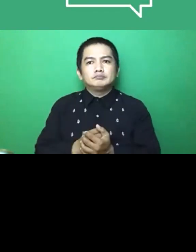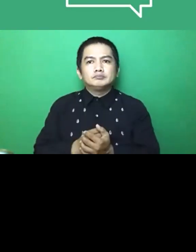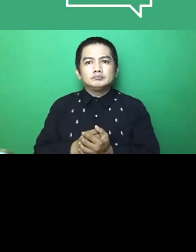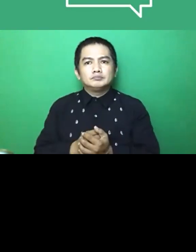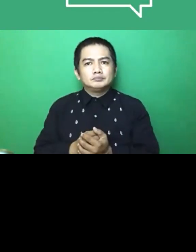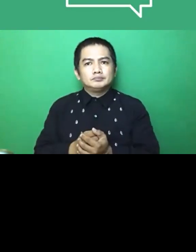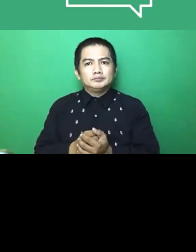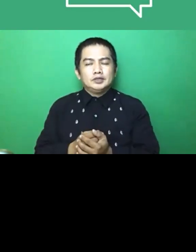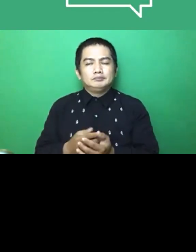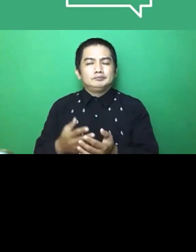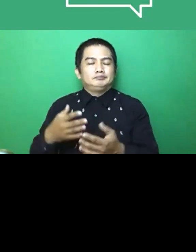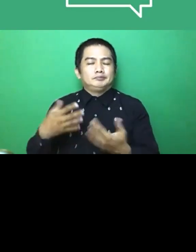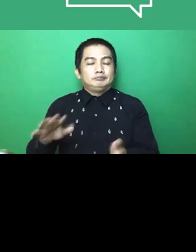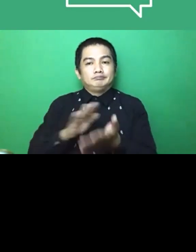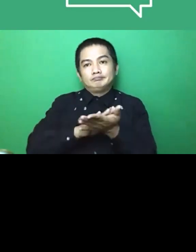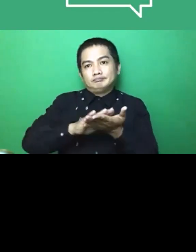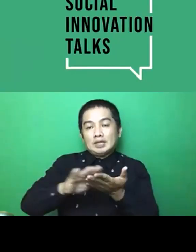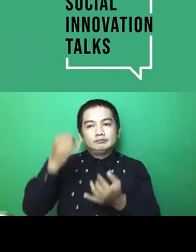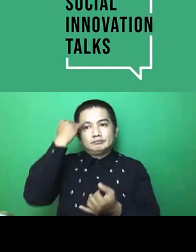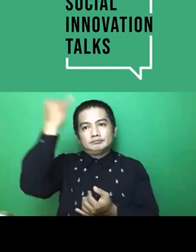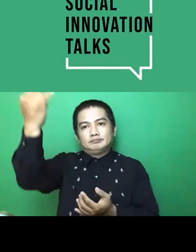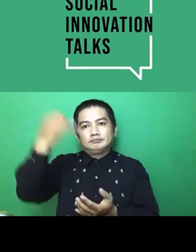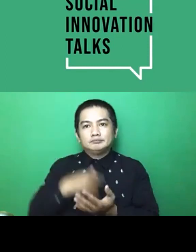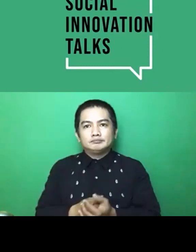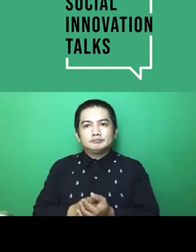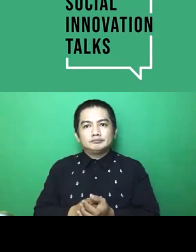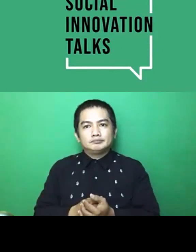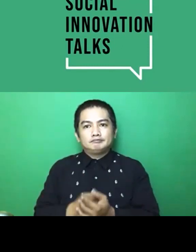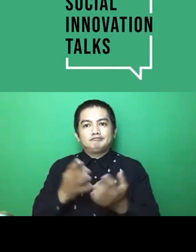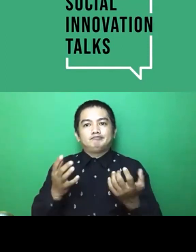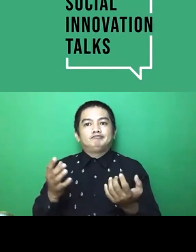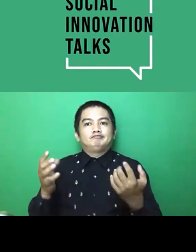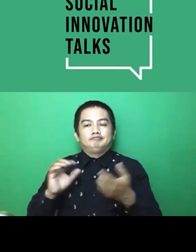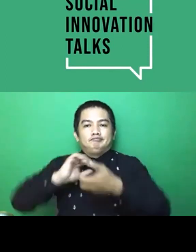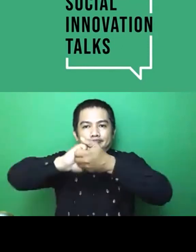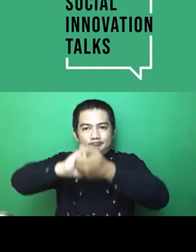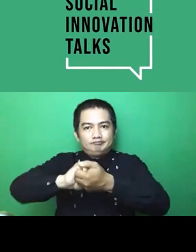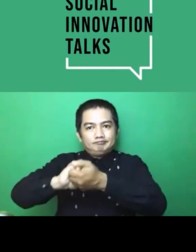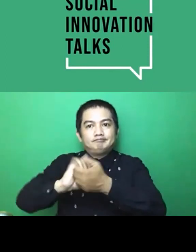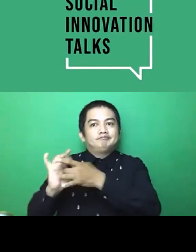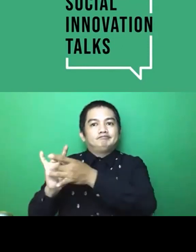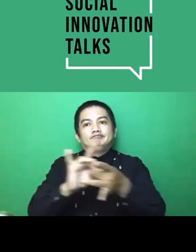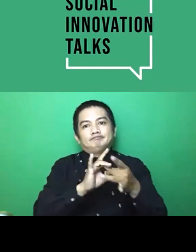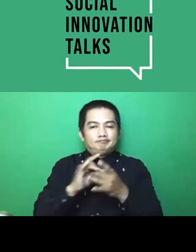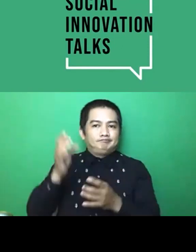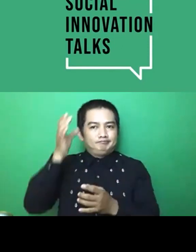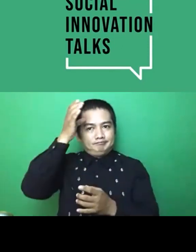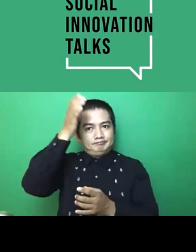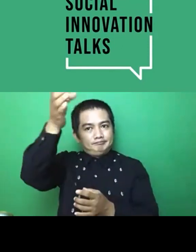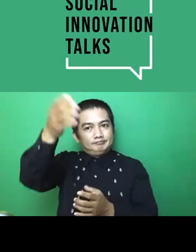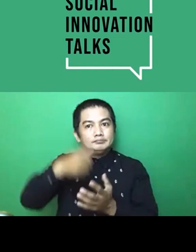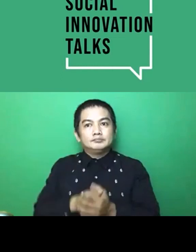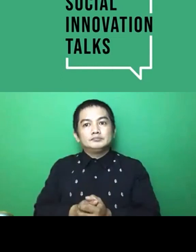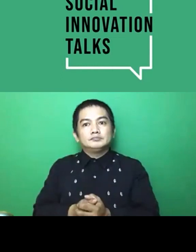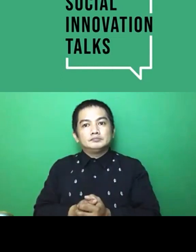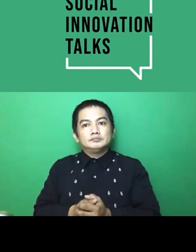It's a very nice idea, that collaboration and innovation concept. So yeah, it